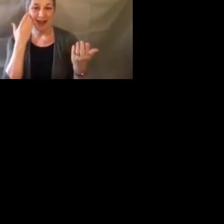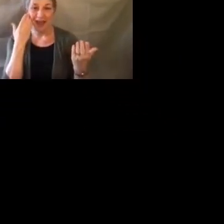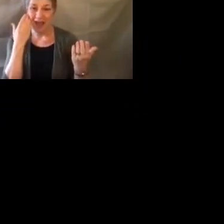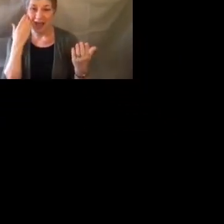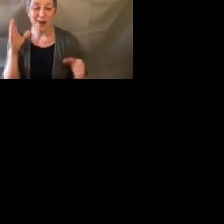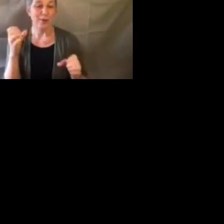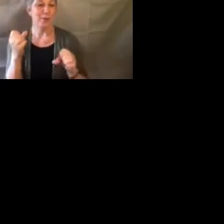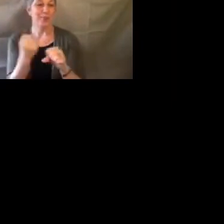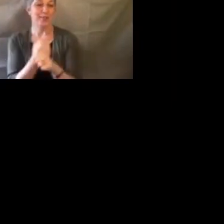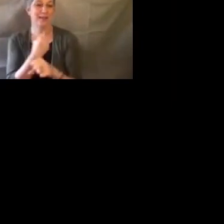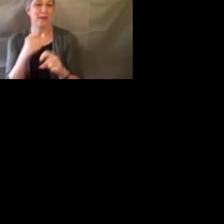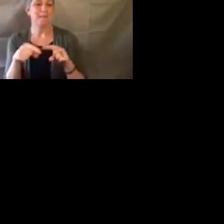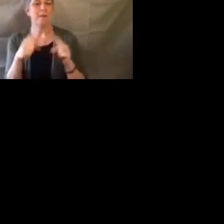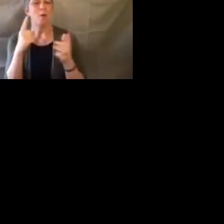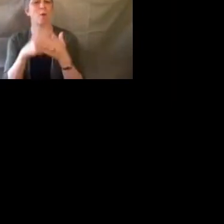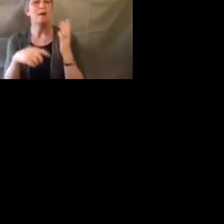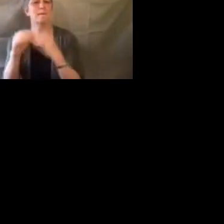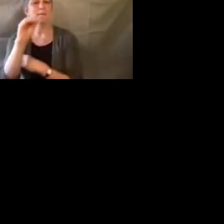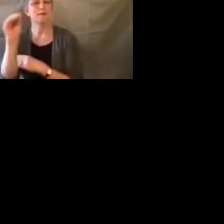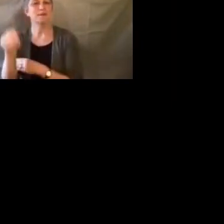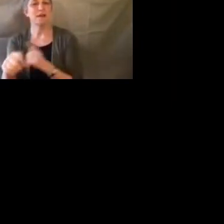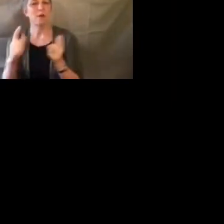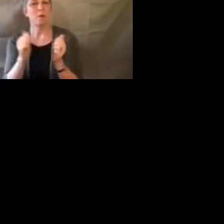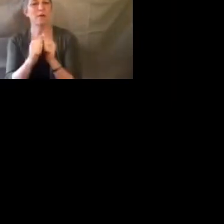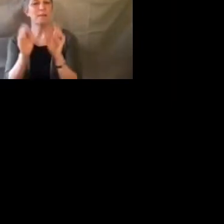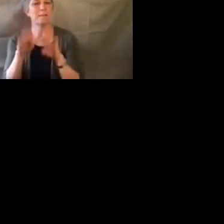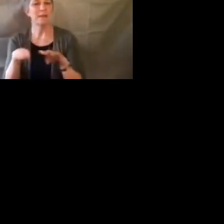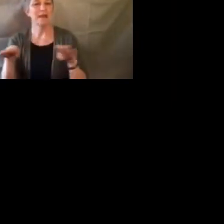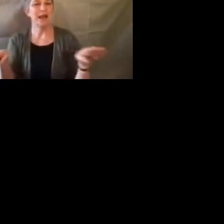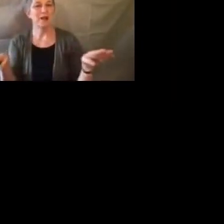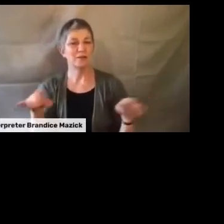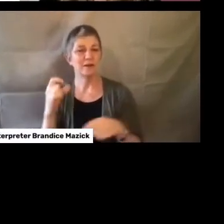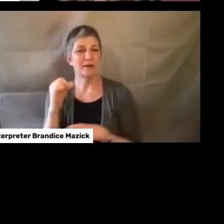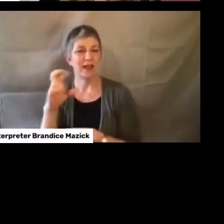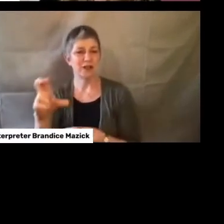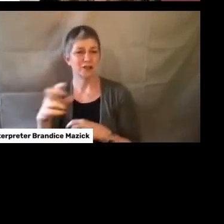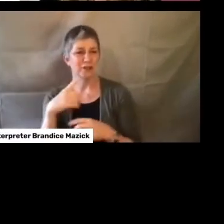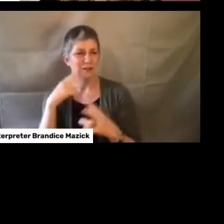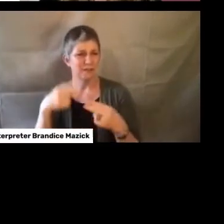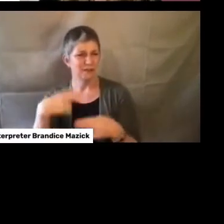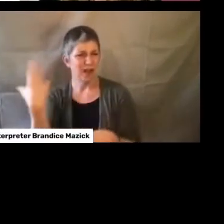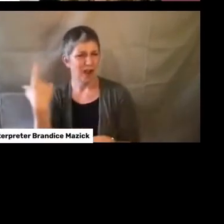Dr. Kaklamani, but what is the percentage with pediatric cancers?